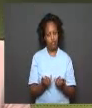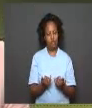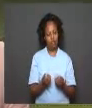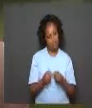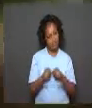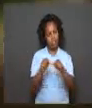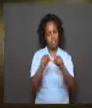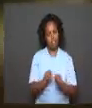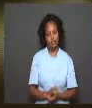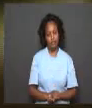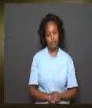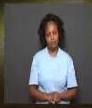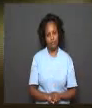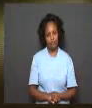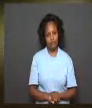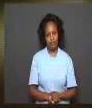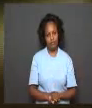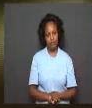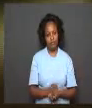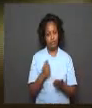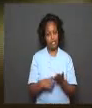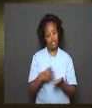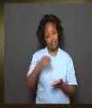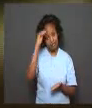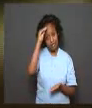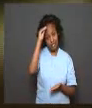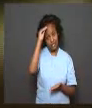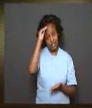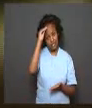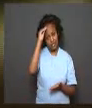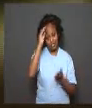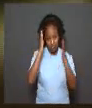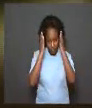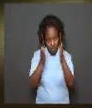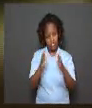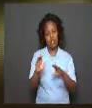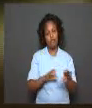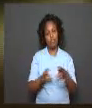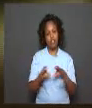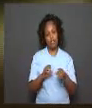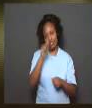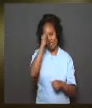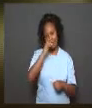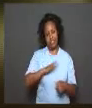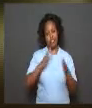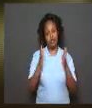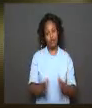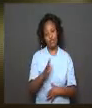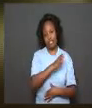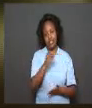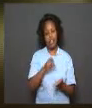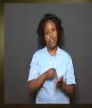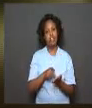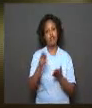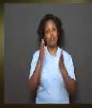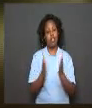students. In this lesson, we will focus on human and